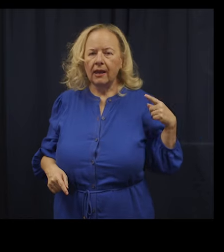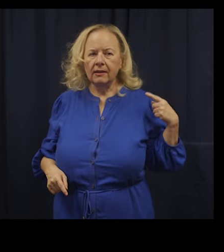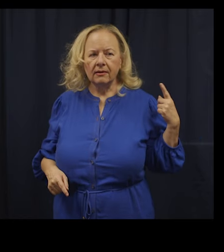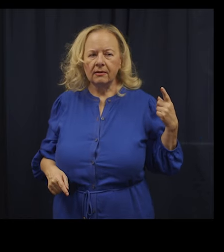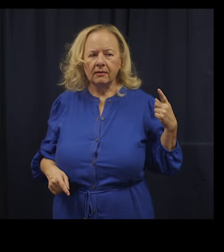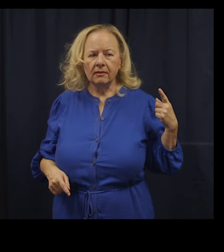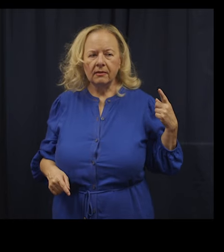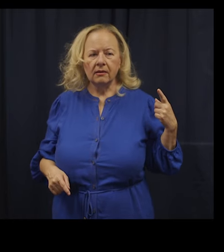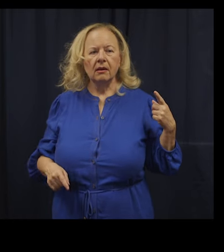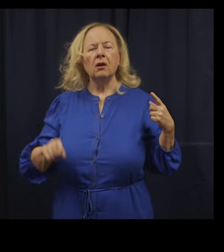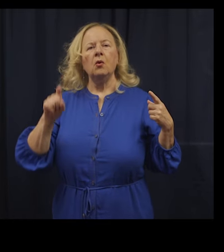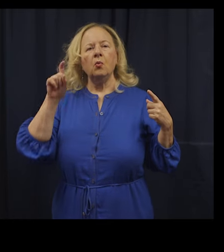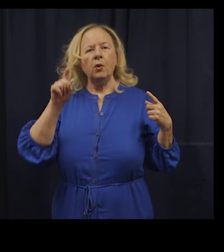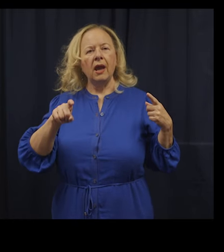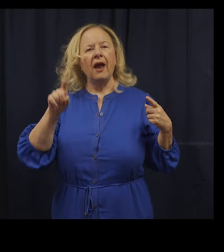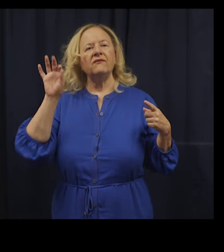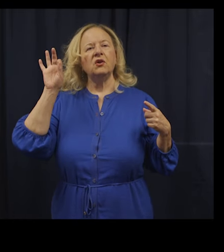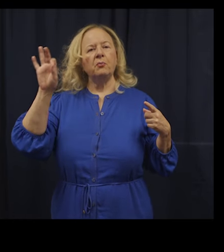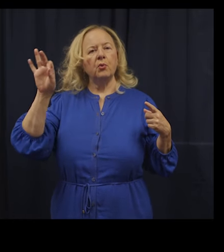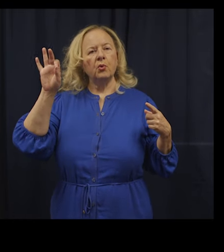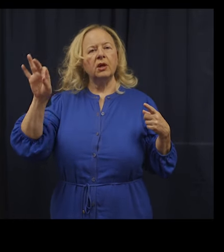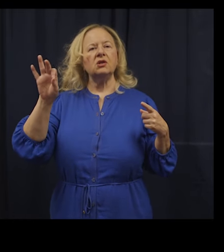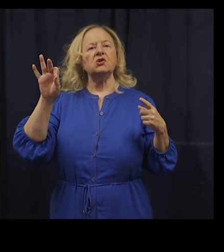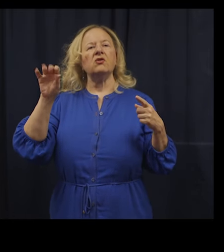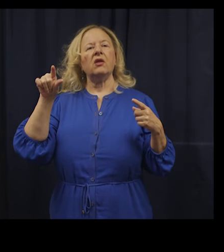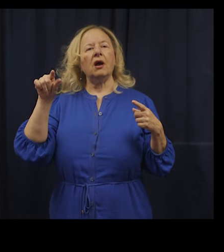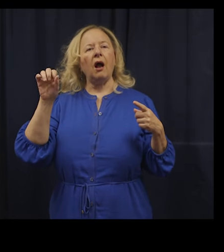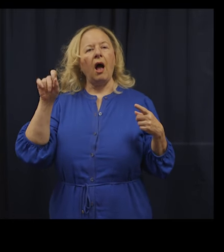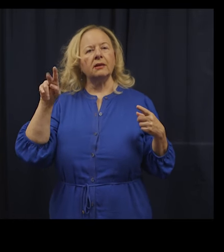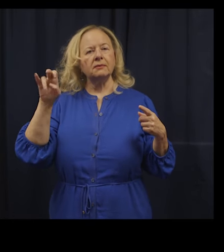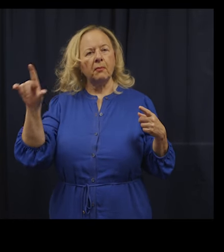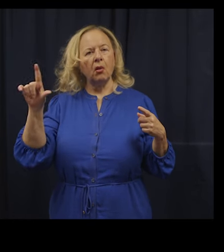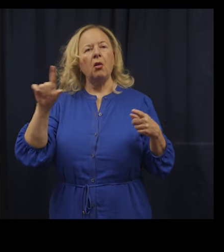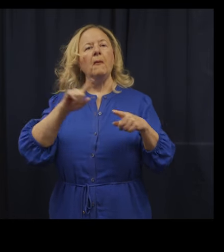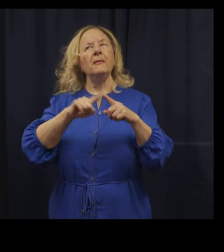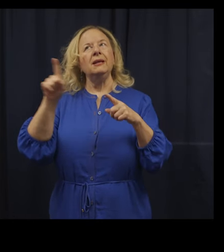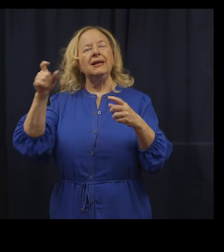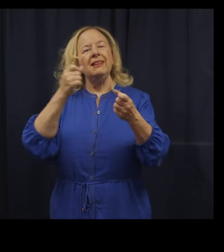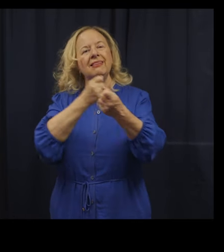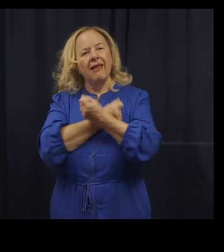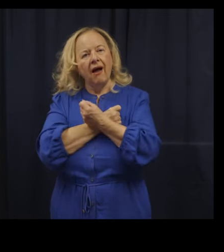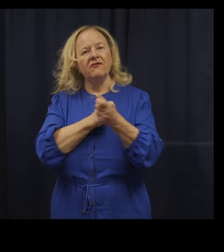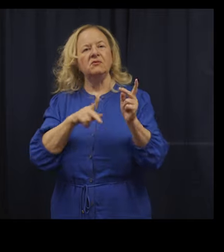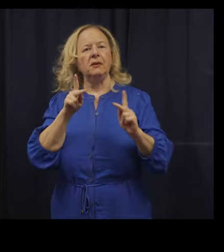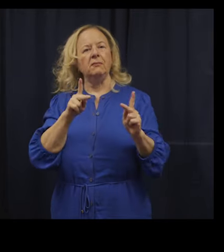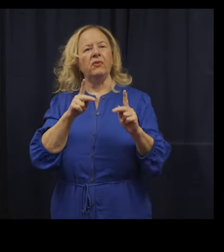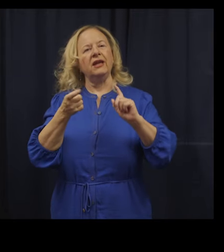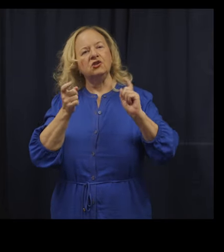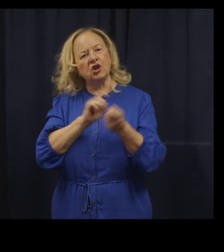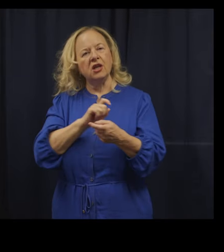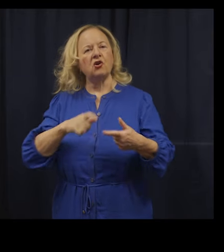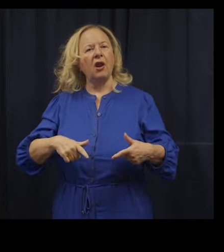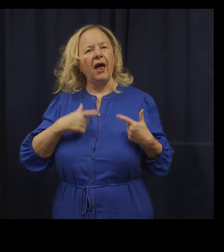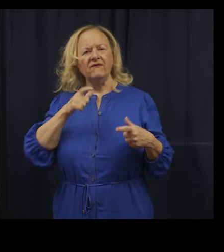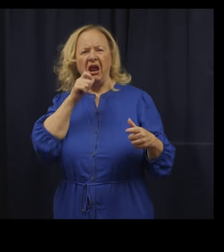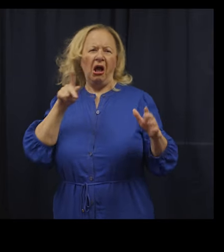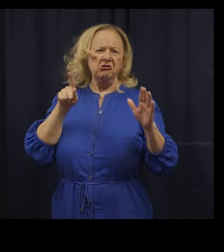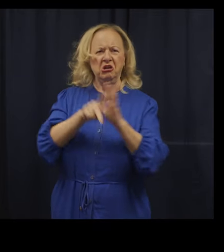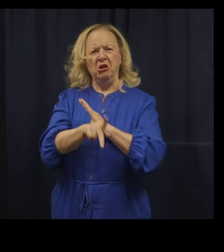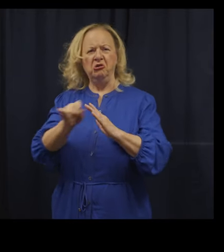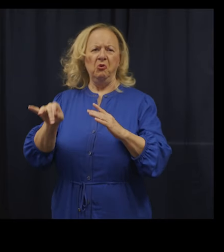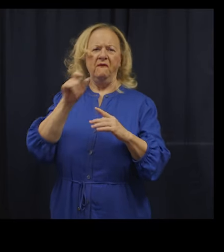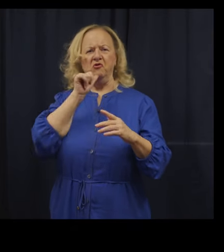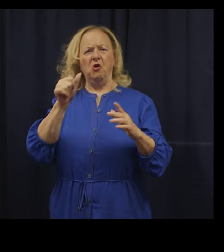We have to preach the gospel, but the good news is that he loves them and they can have a whole new life. Not, I'll kill you if you don't